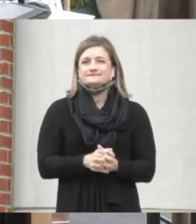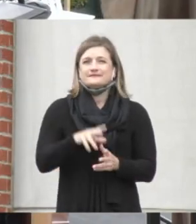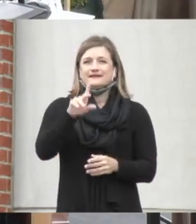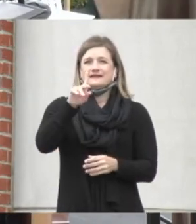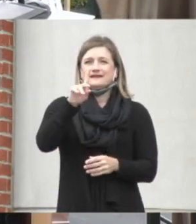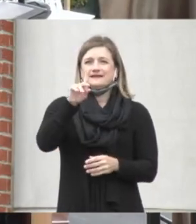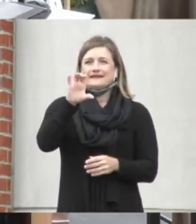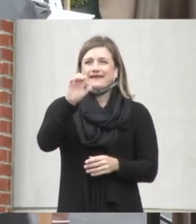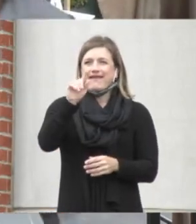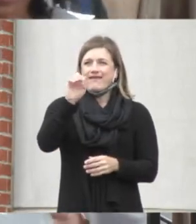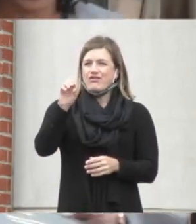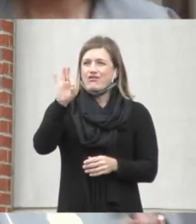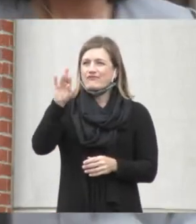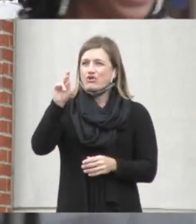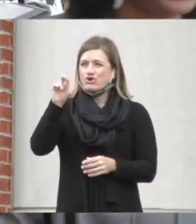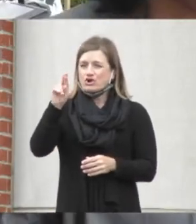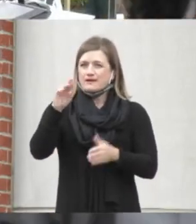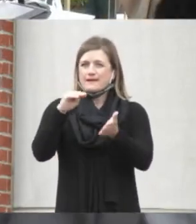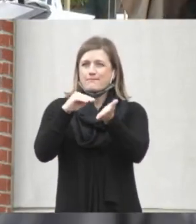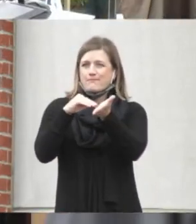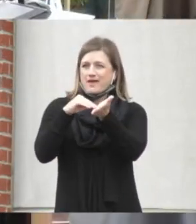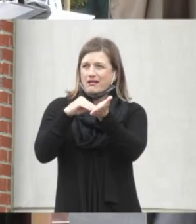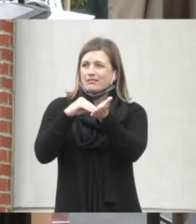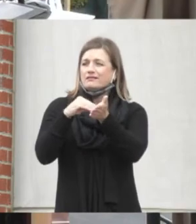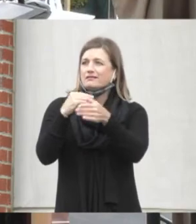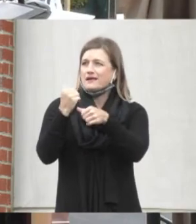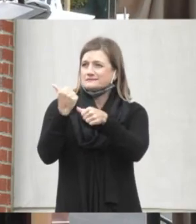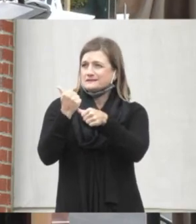Kayla Fuller, Medical Assisting.